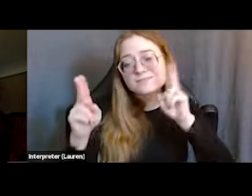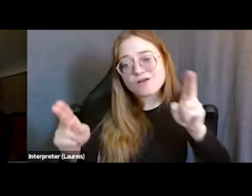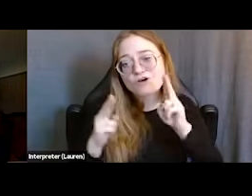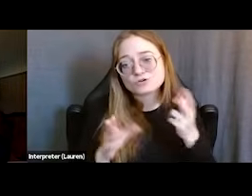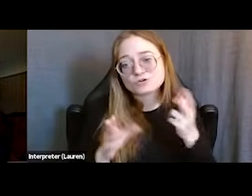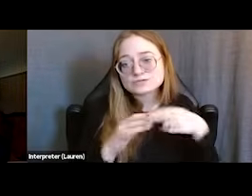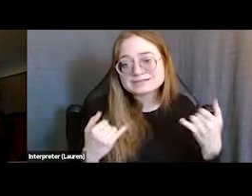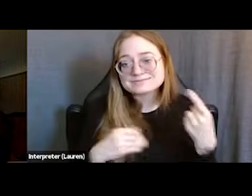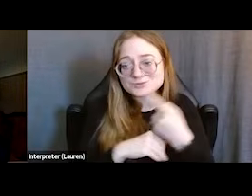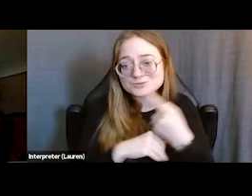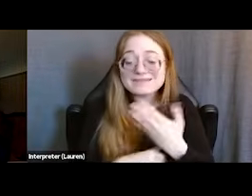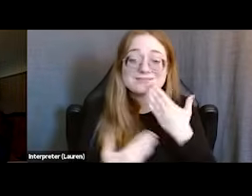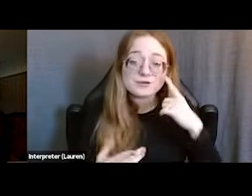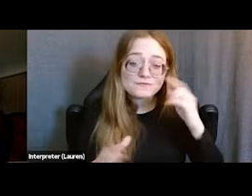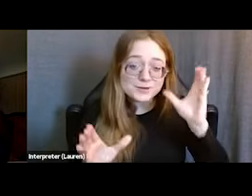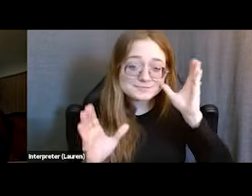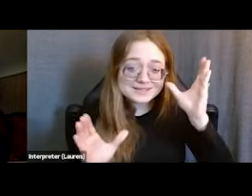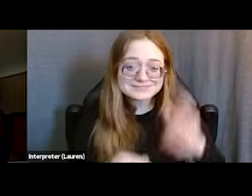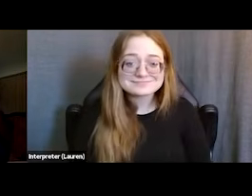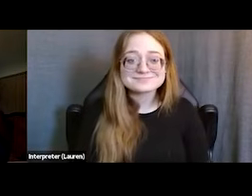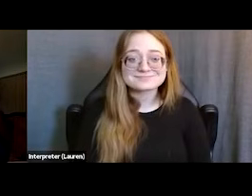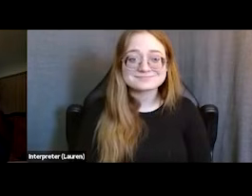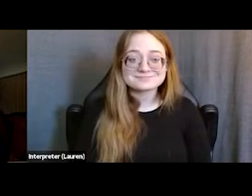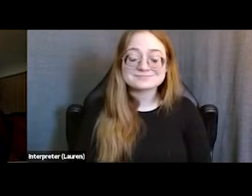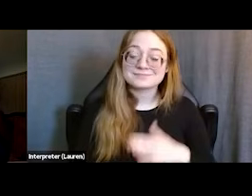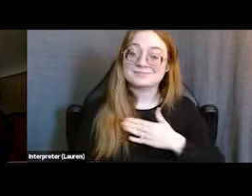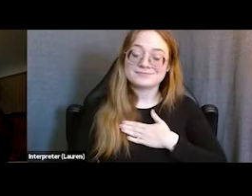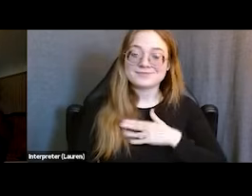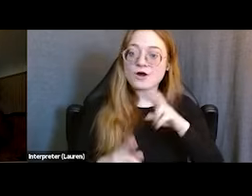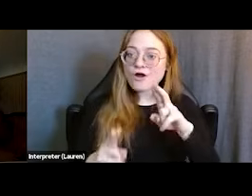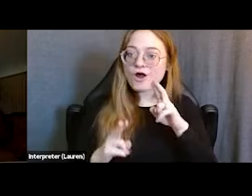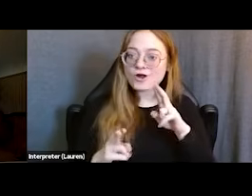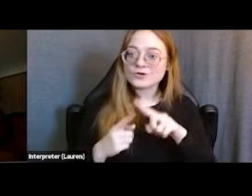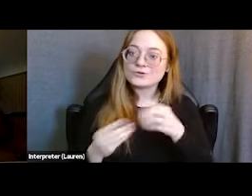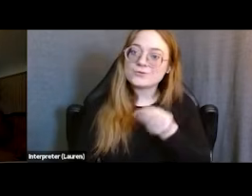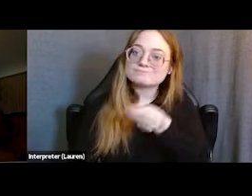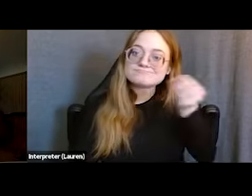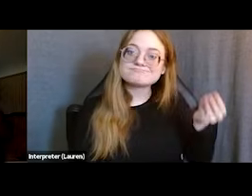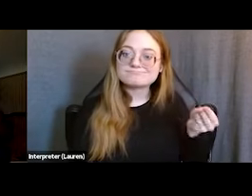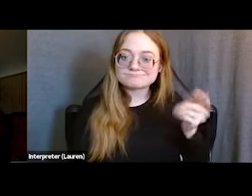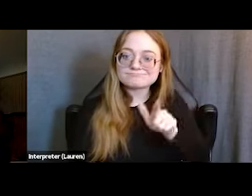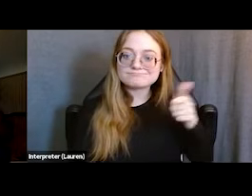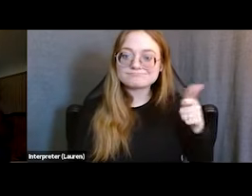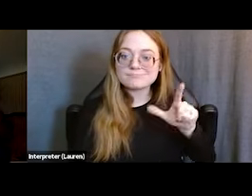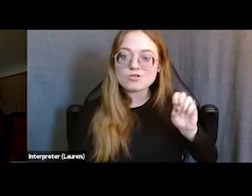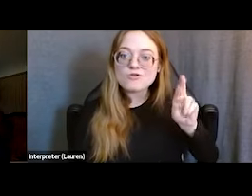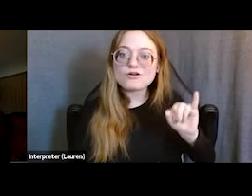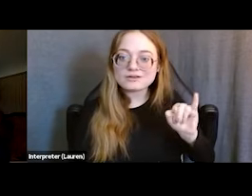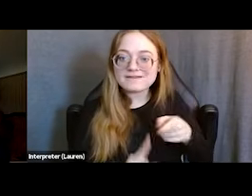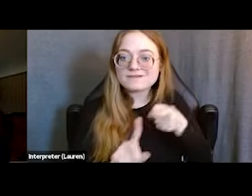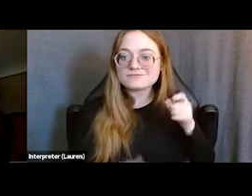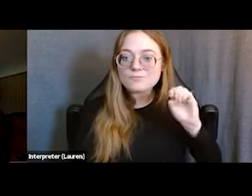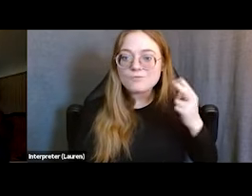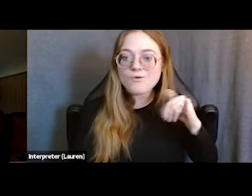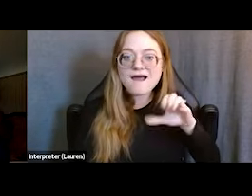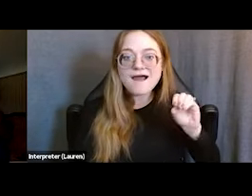today. And it's even a bigger honor for me to actually hand over to Lori from Ohio, who's